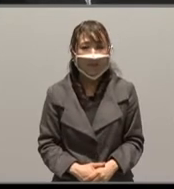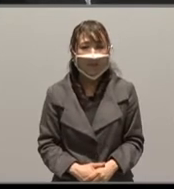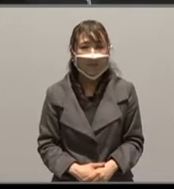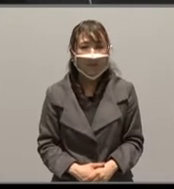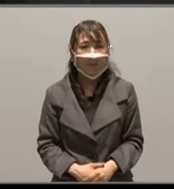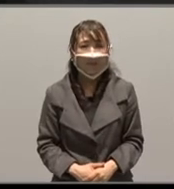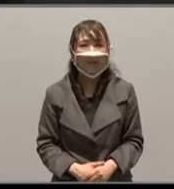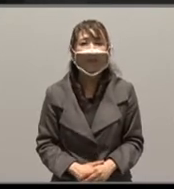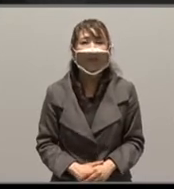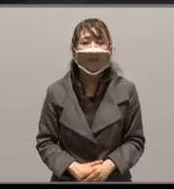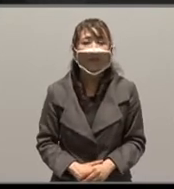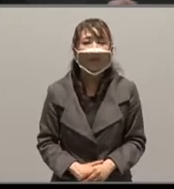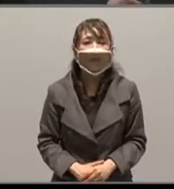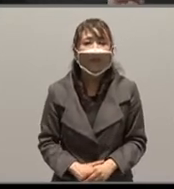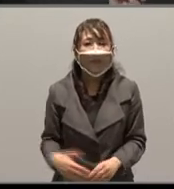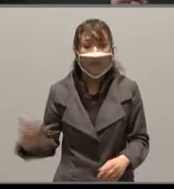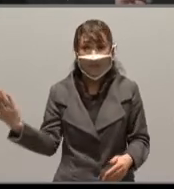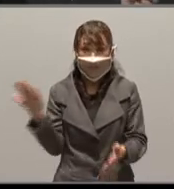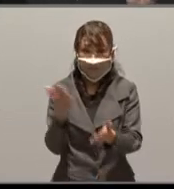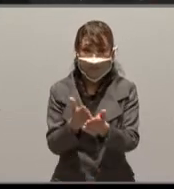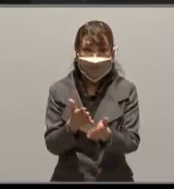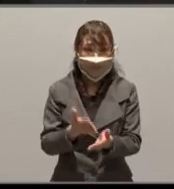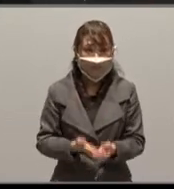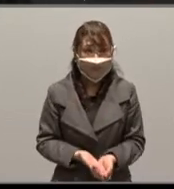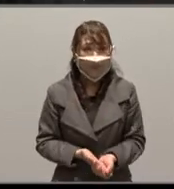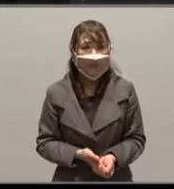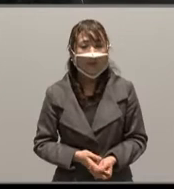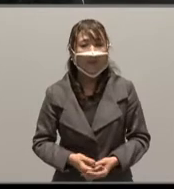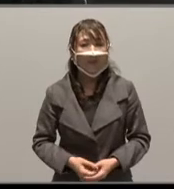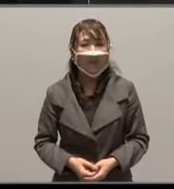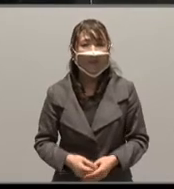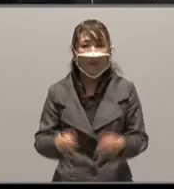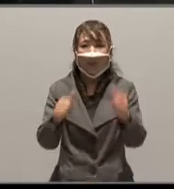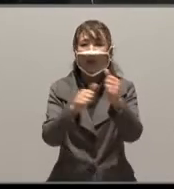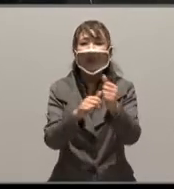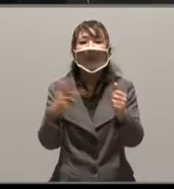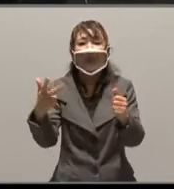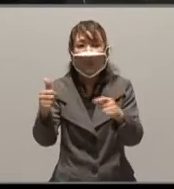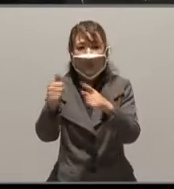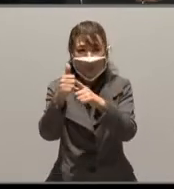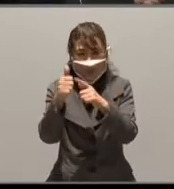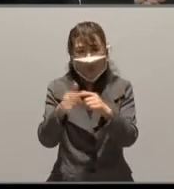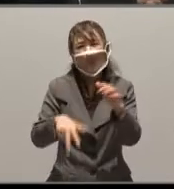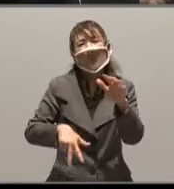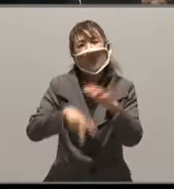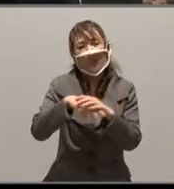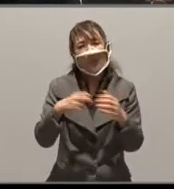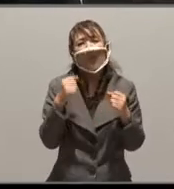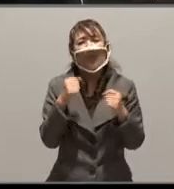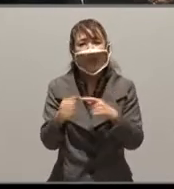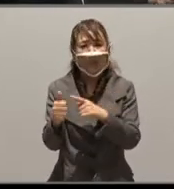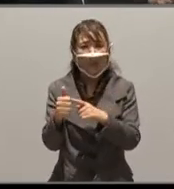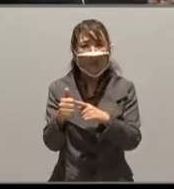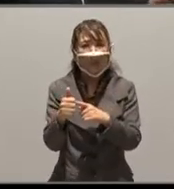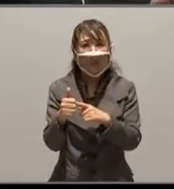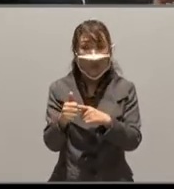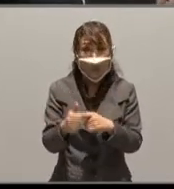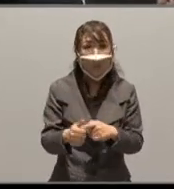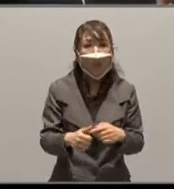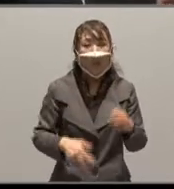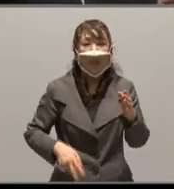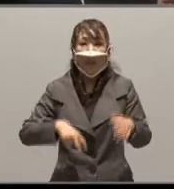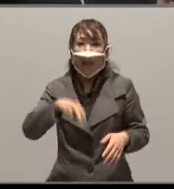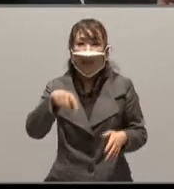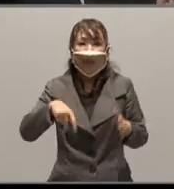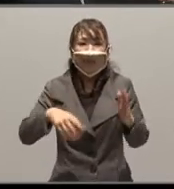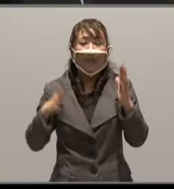actually goes up again on the second day. And looking at the female nurses, they already have a very high